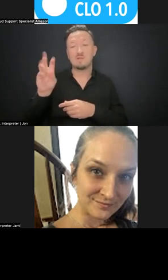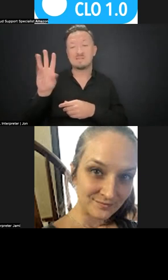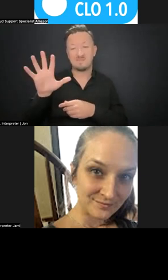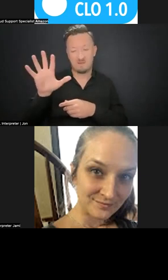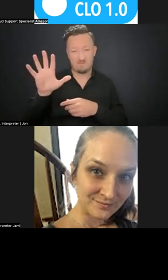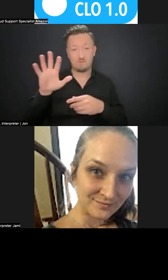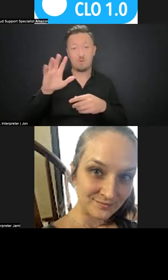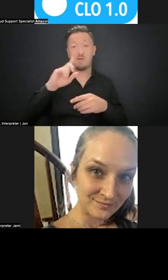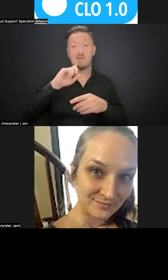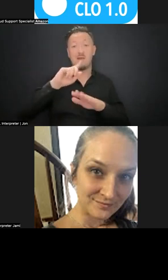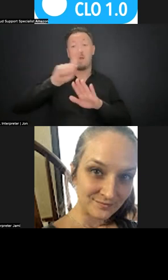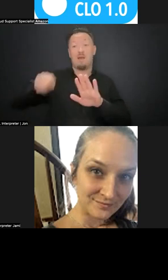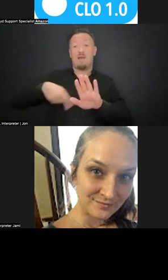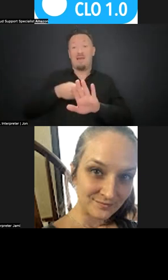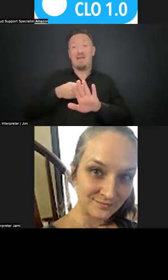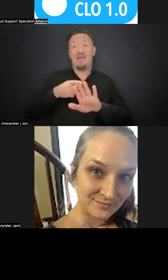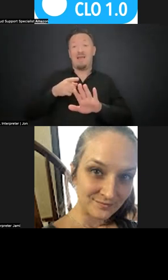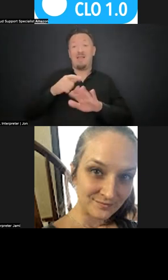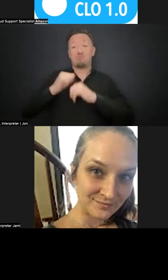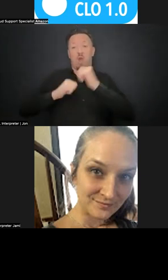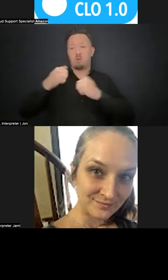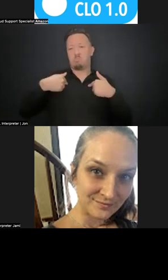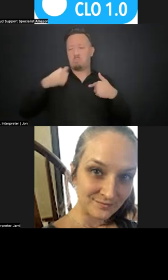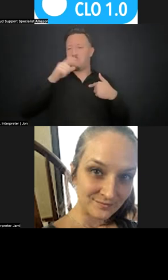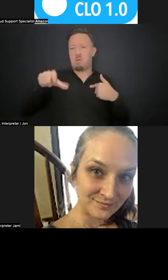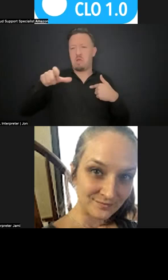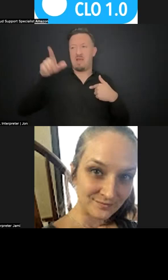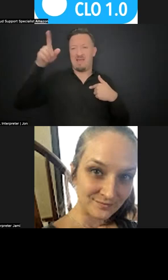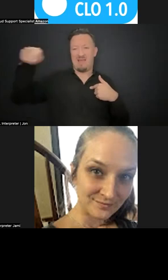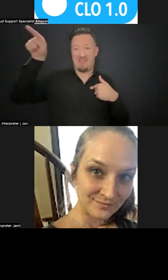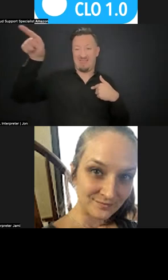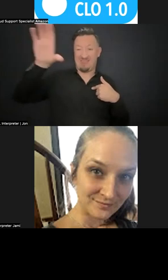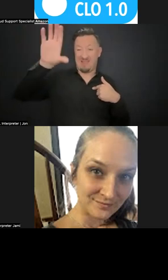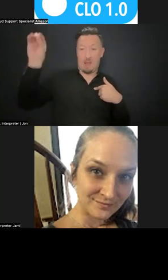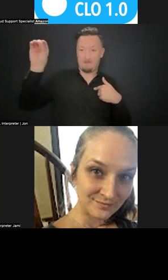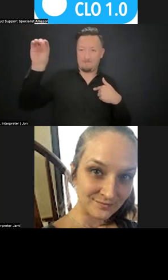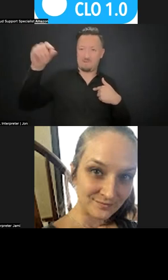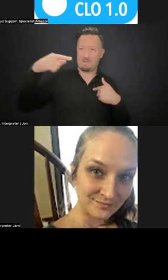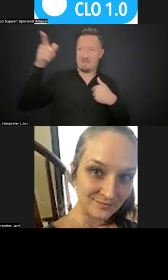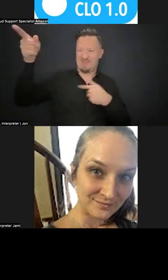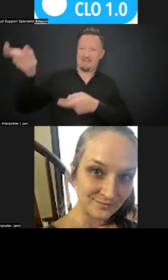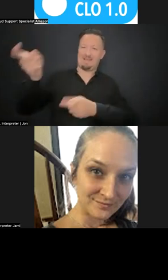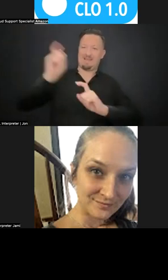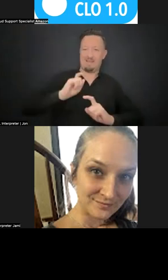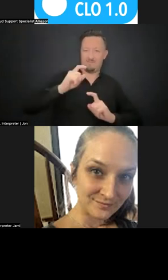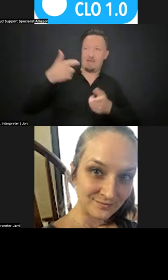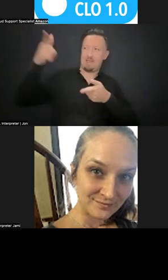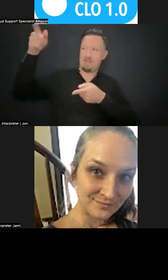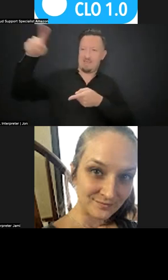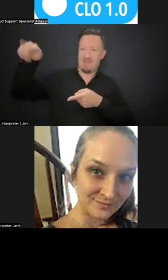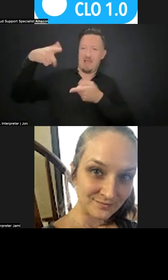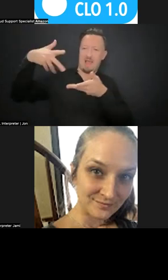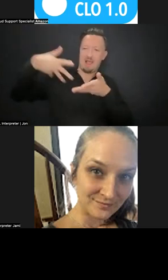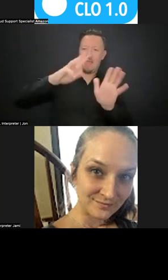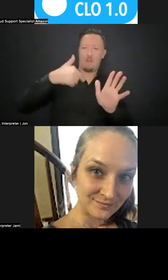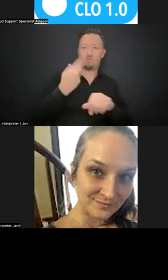underlying infrastructure. The provider is just giving you the ability to run the software, and